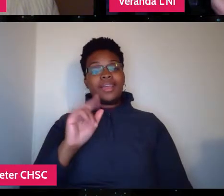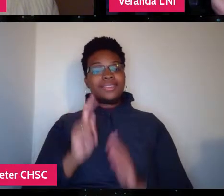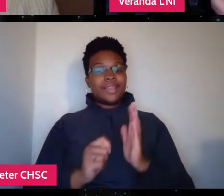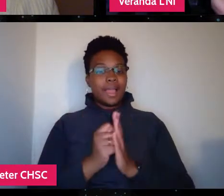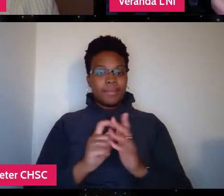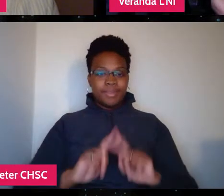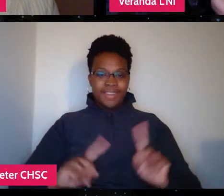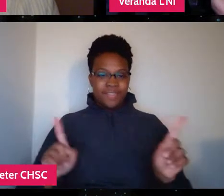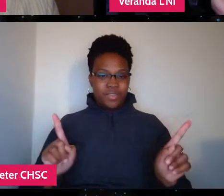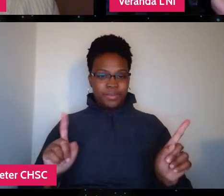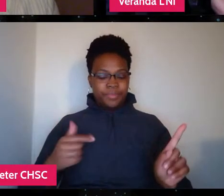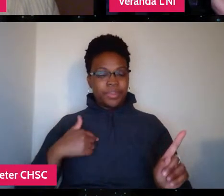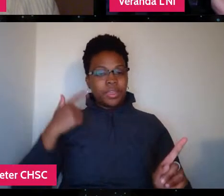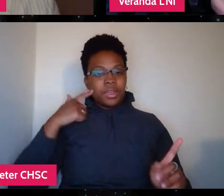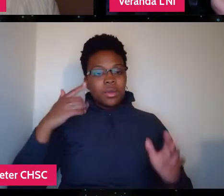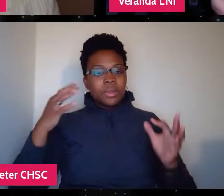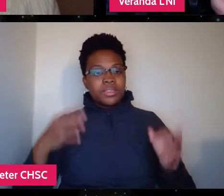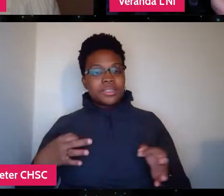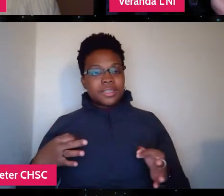We decided